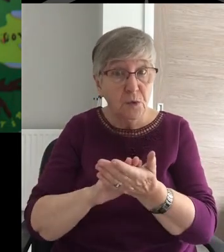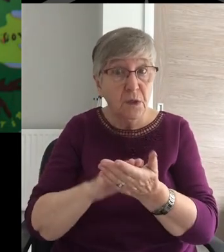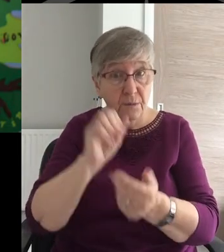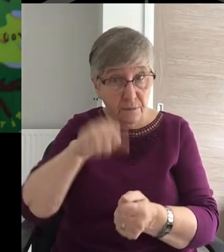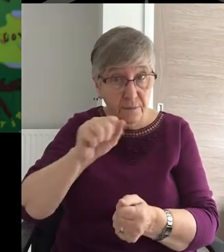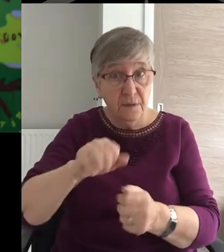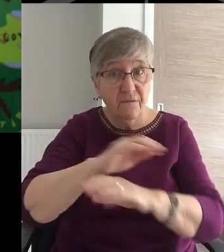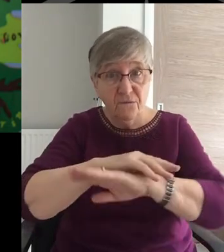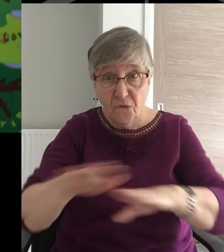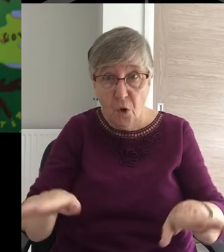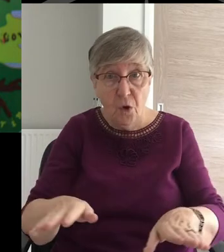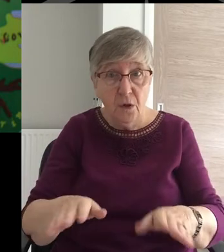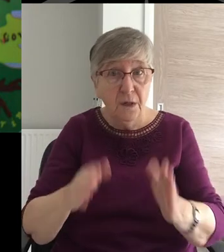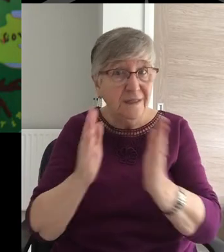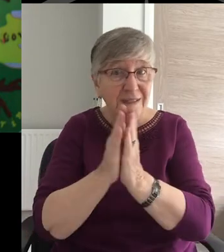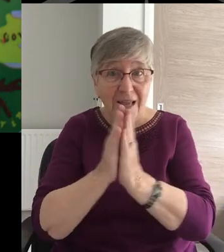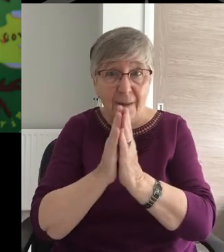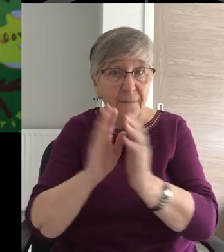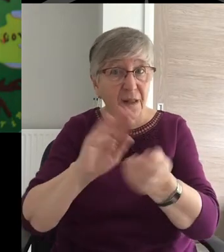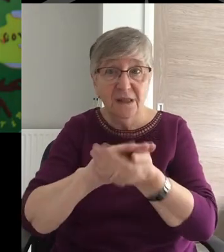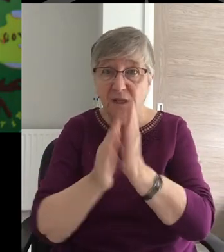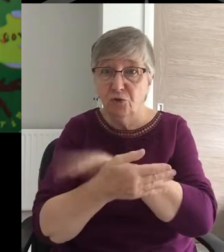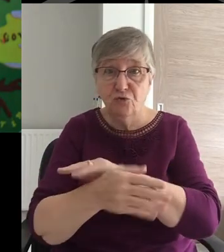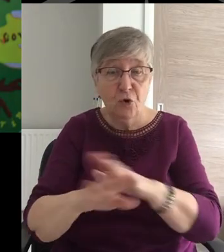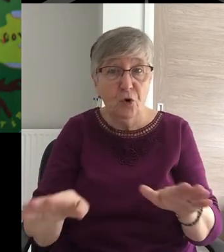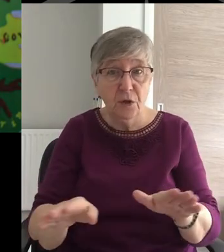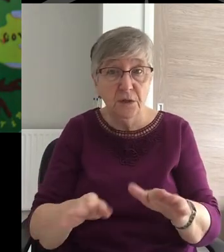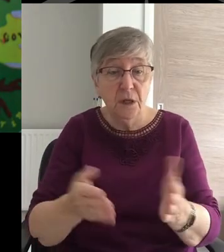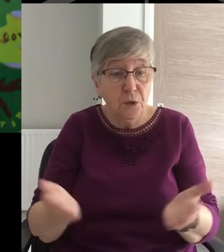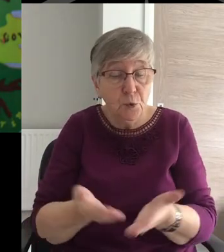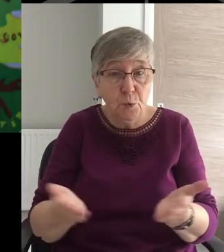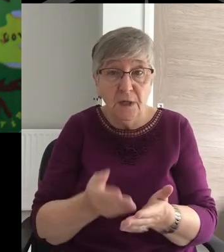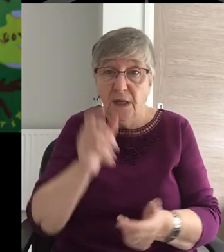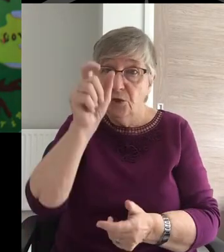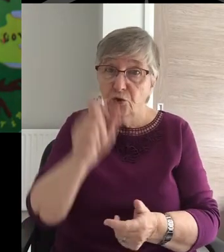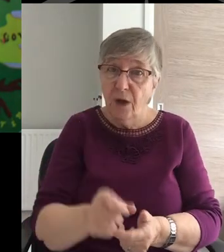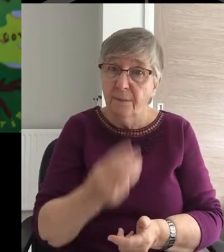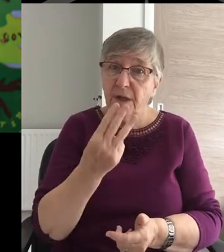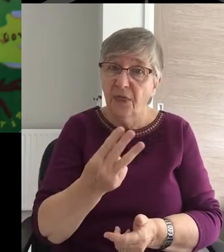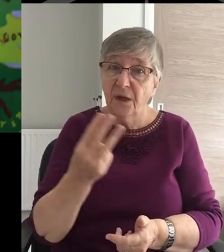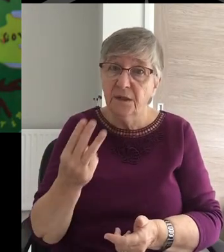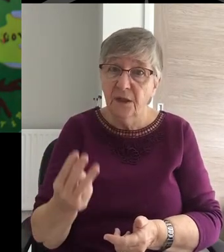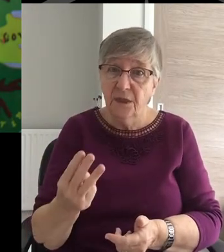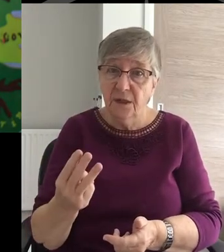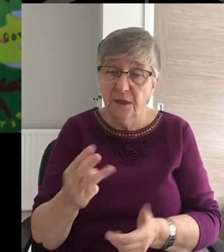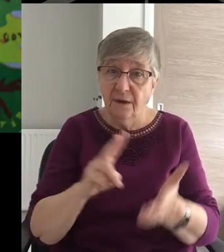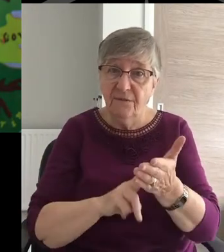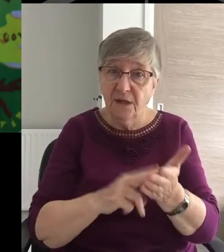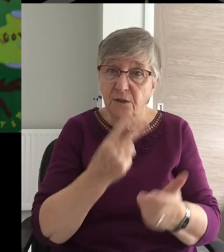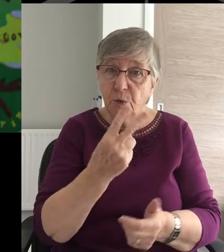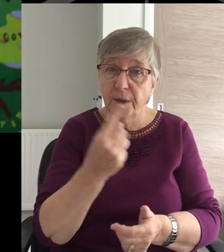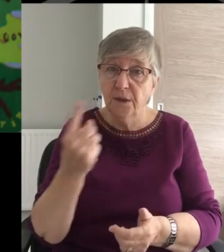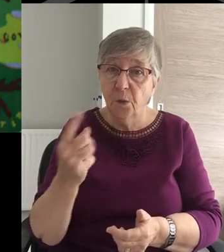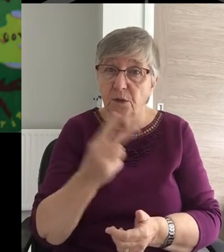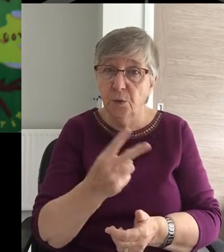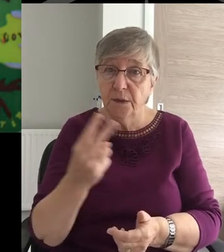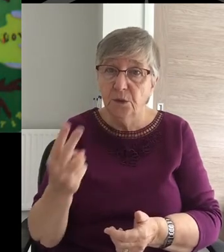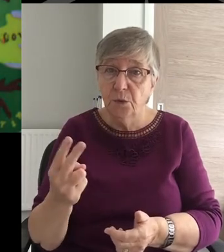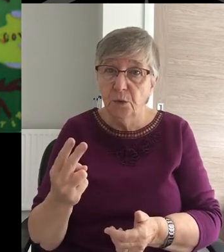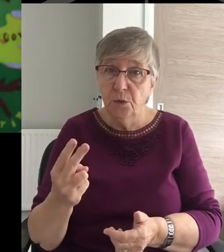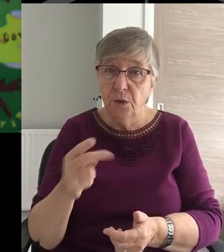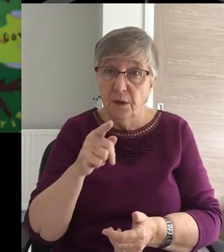was destroyed. And in fact, it's in today's chapter, the chapter that Anne read for us, at verses 21 and 22,